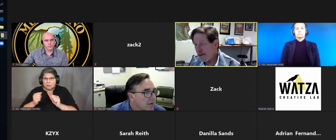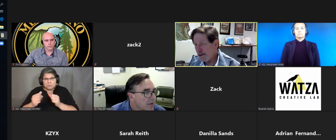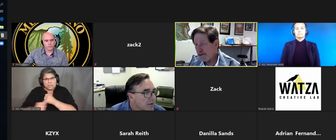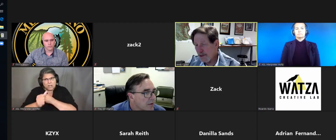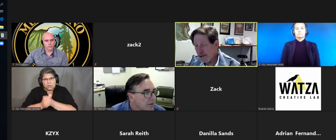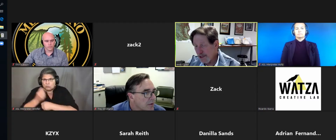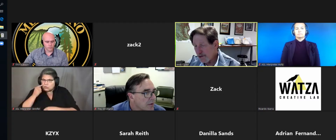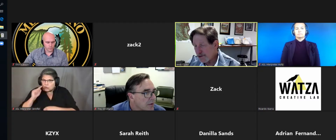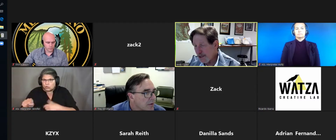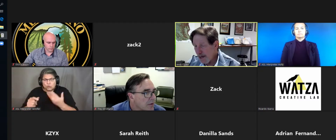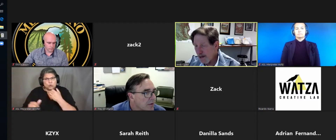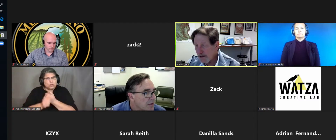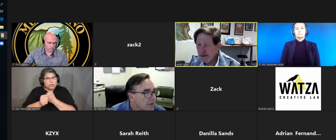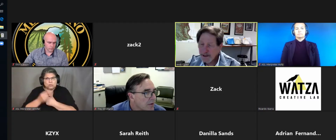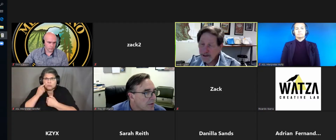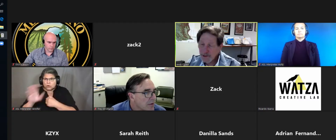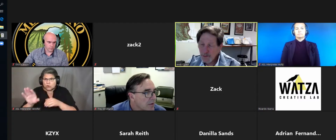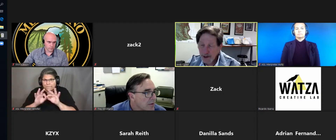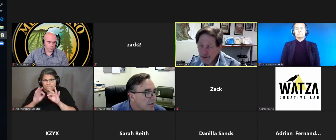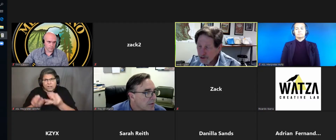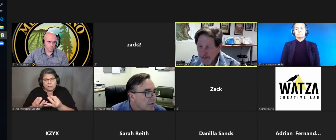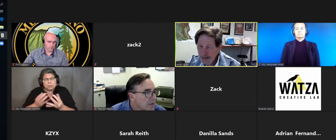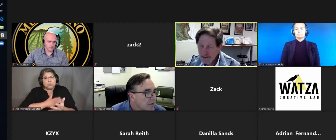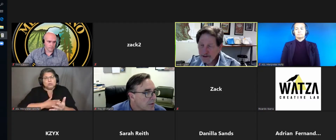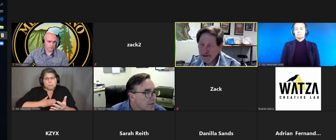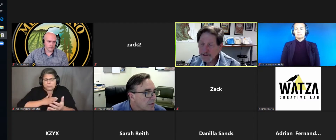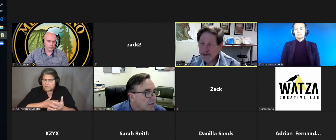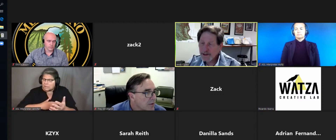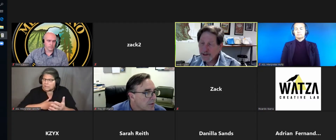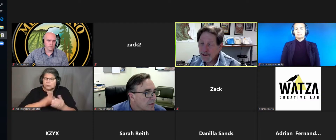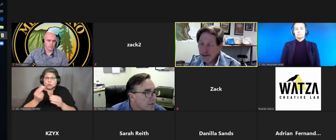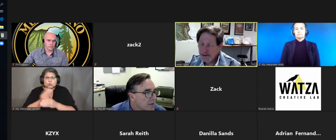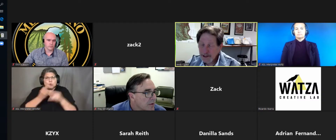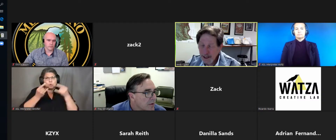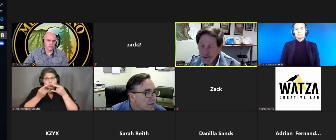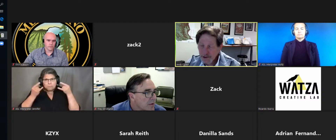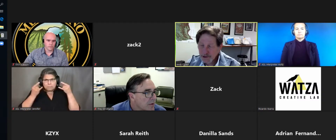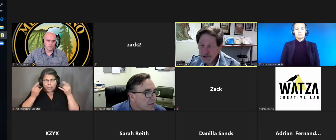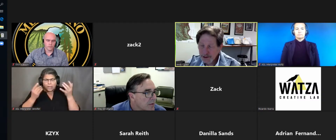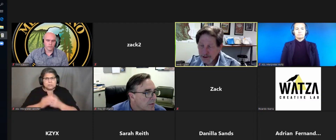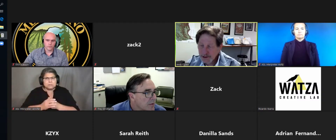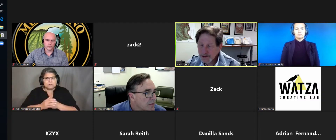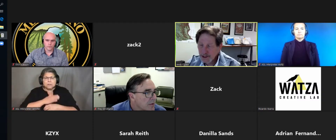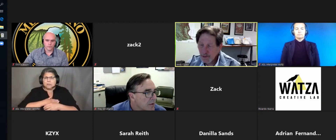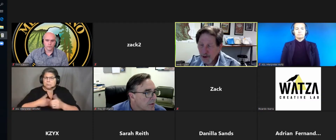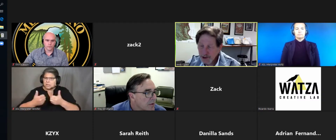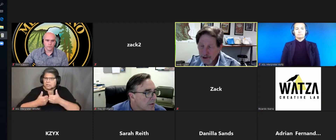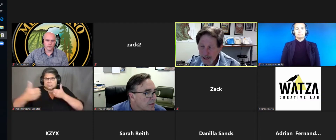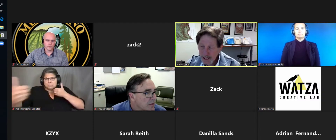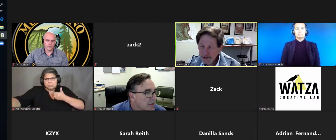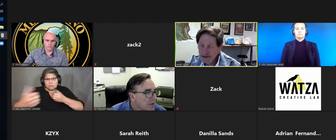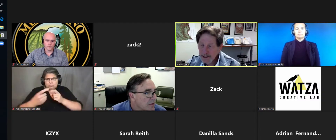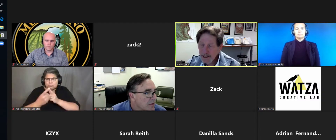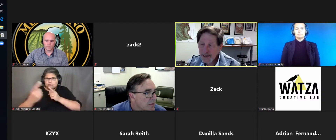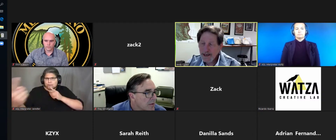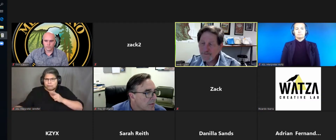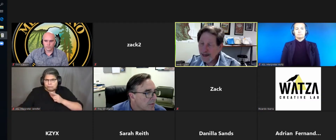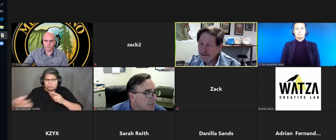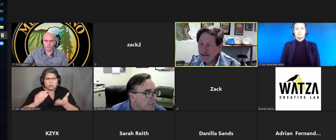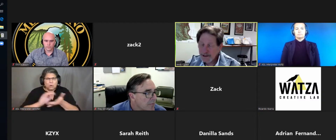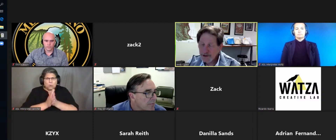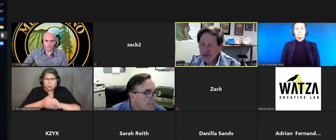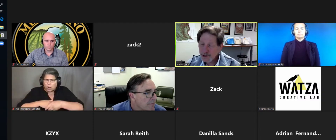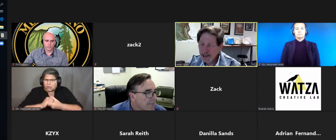take as much care as you can to wear those masks, to keep your social distancing, wash your hands, and